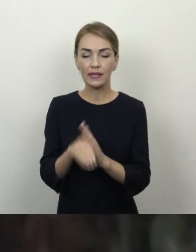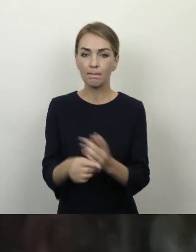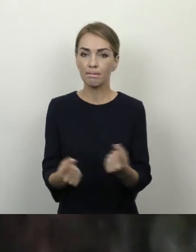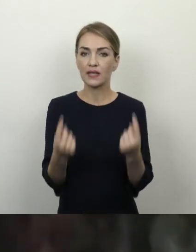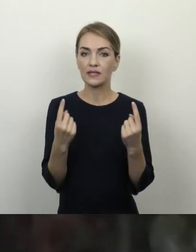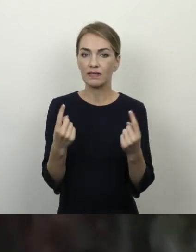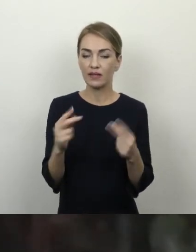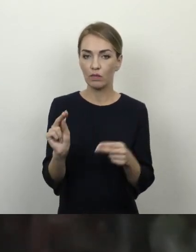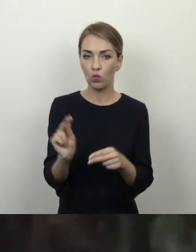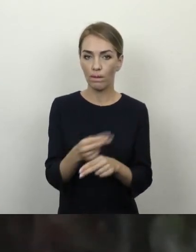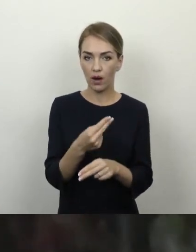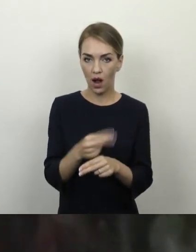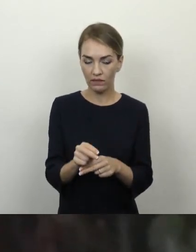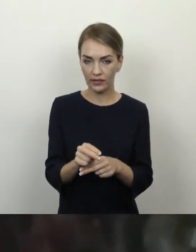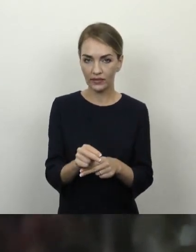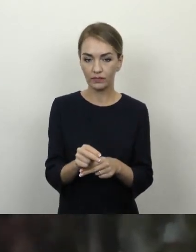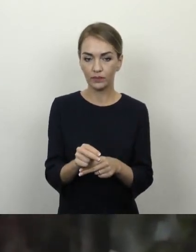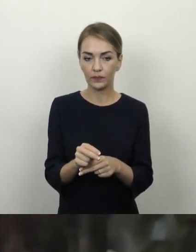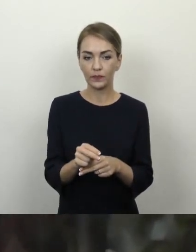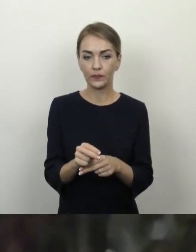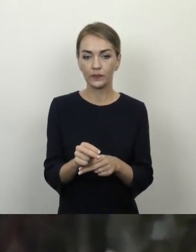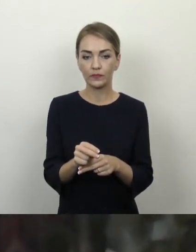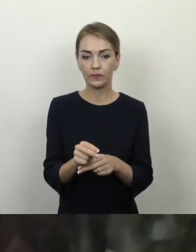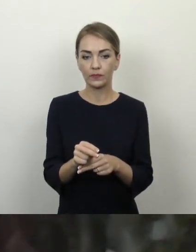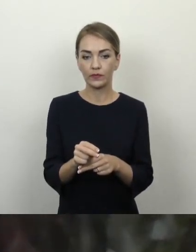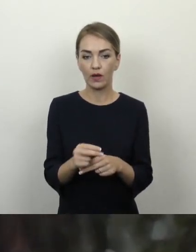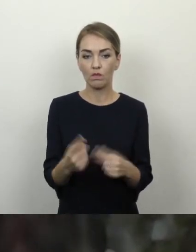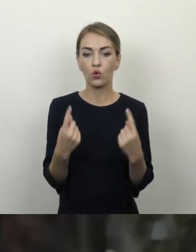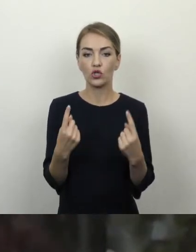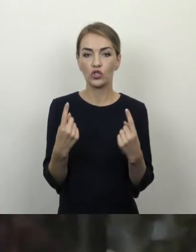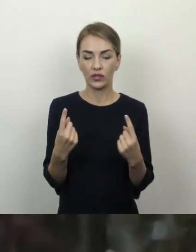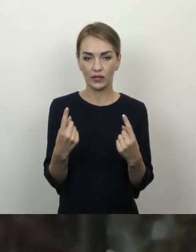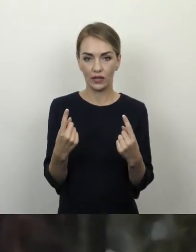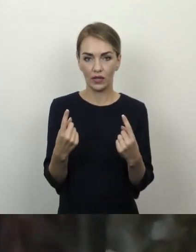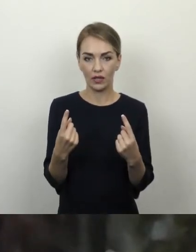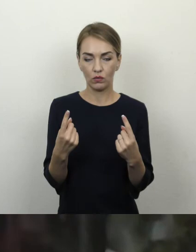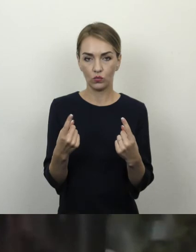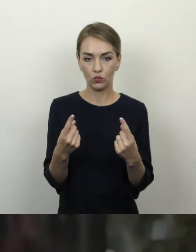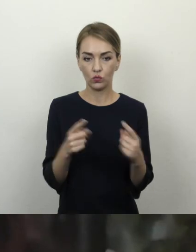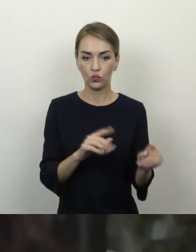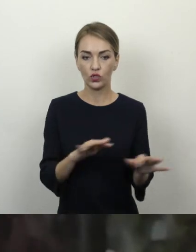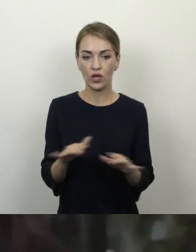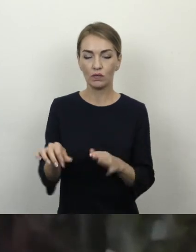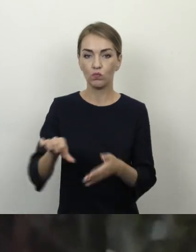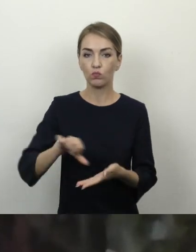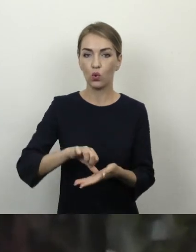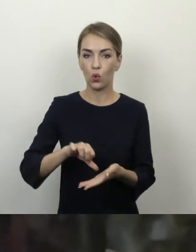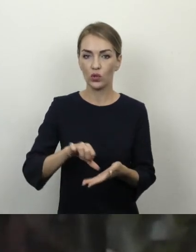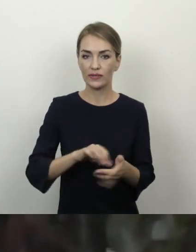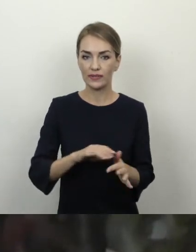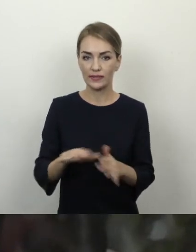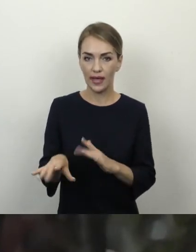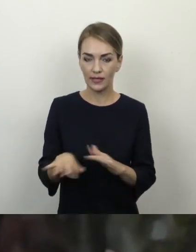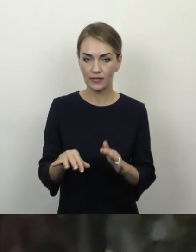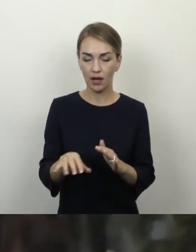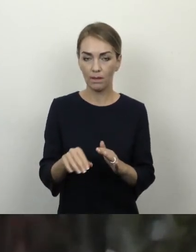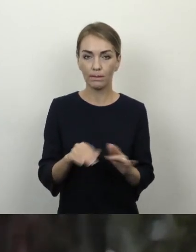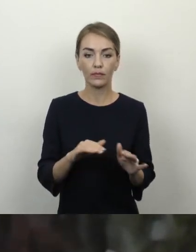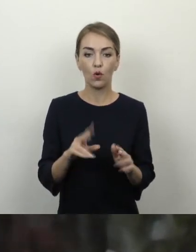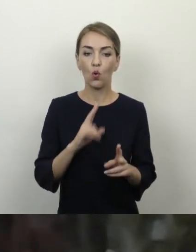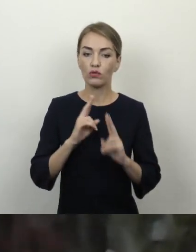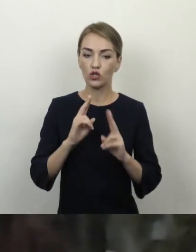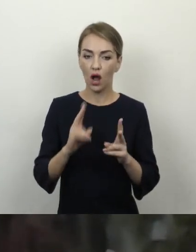that we had lots of different amendments made, and we changed the election